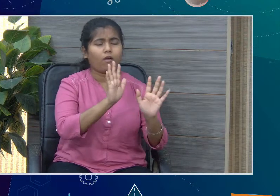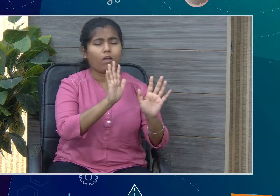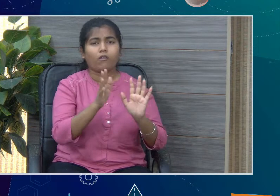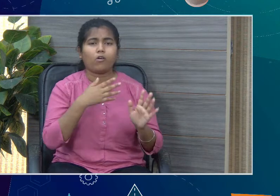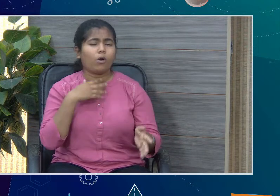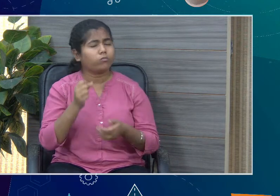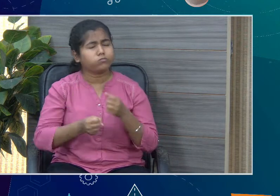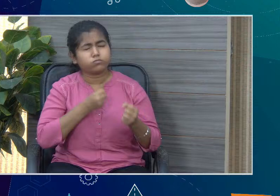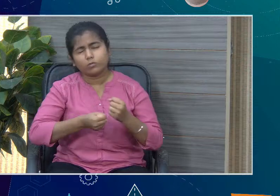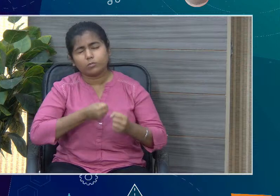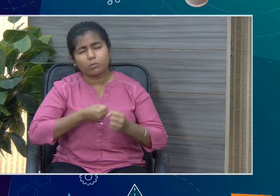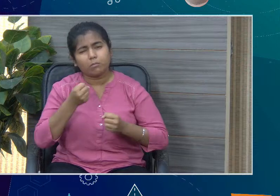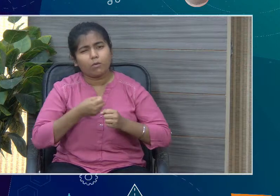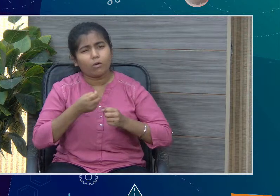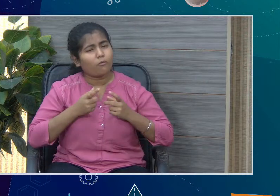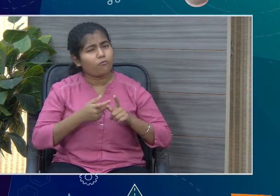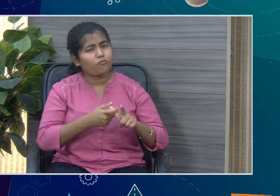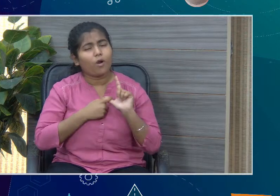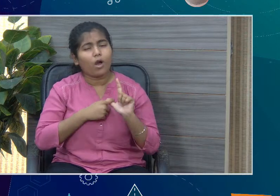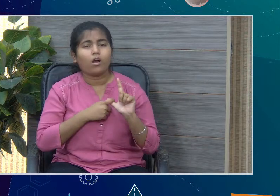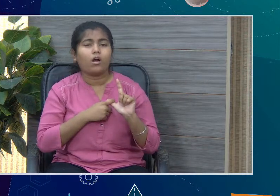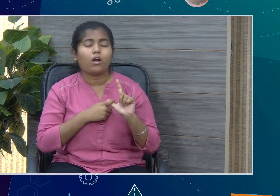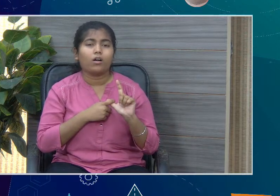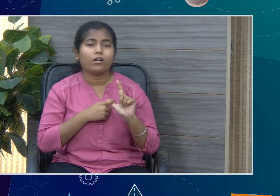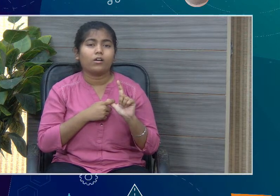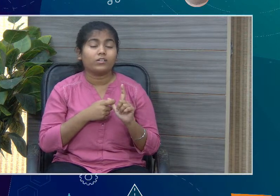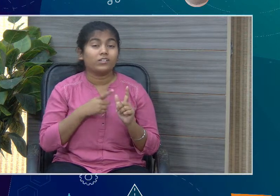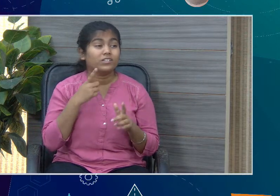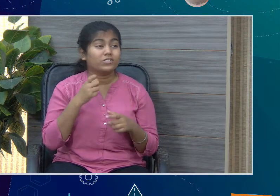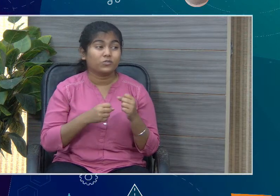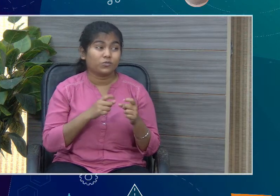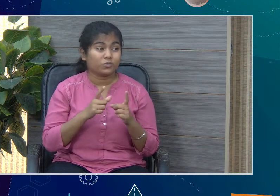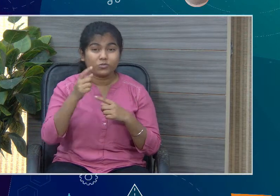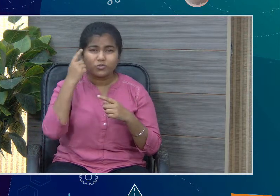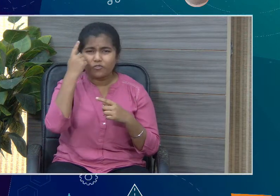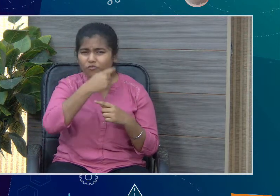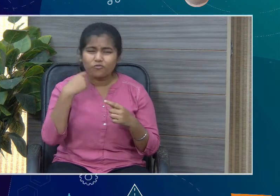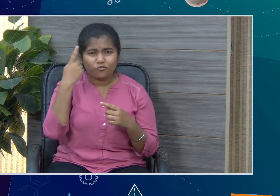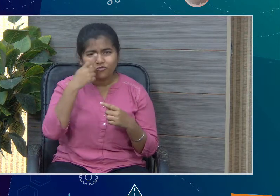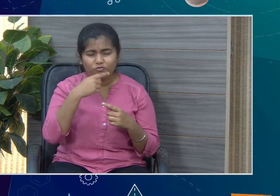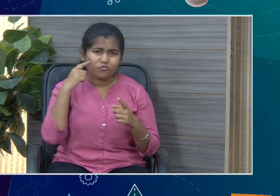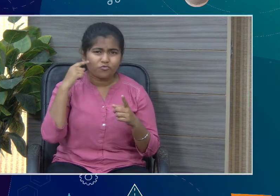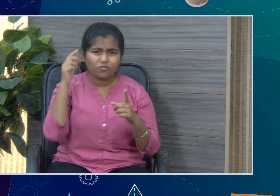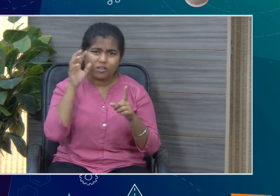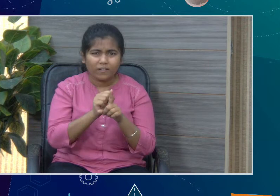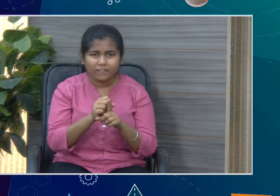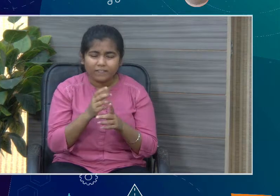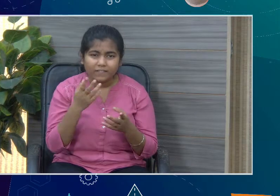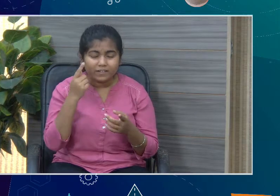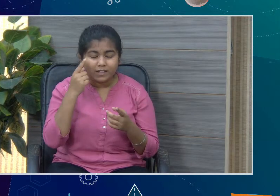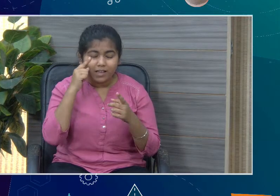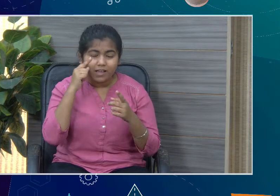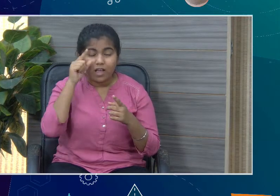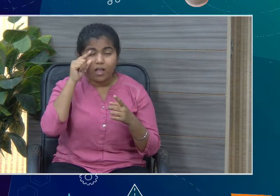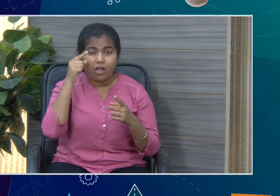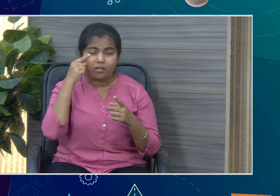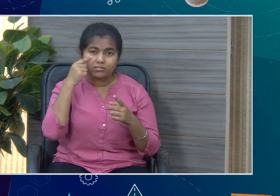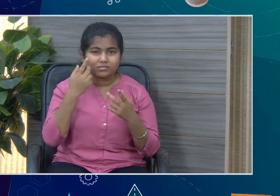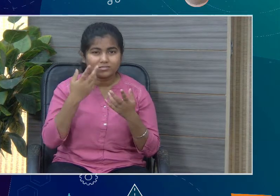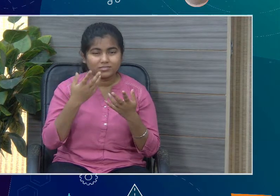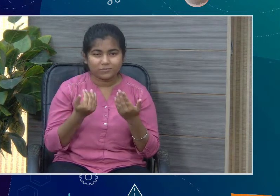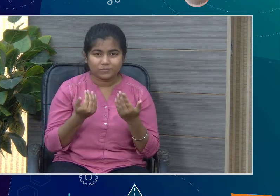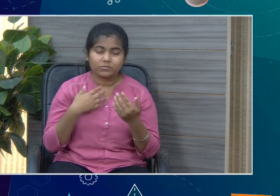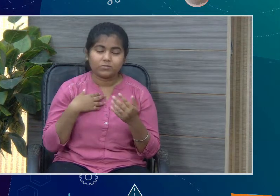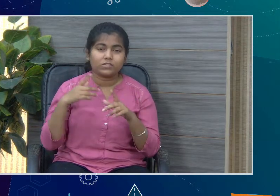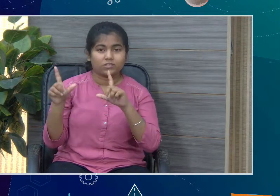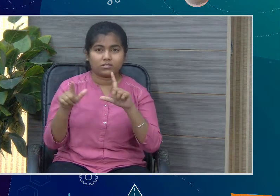was running away. So why means he wanted to, you see his face and his eyes, we can see it on